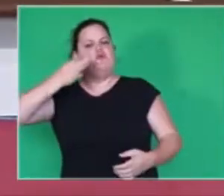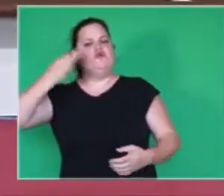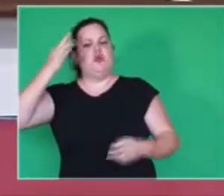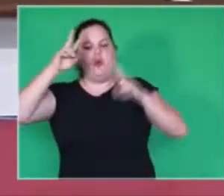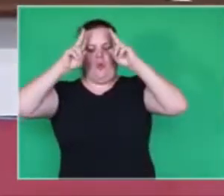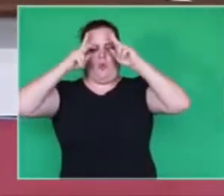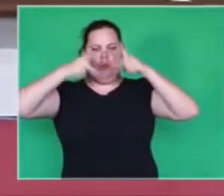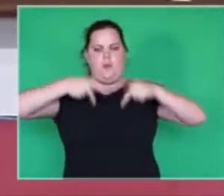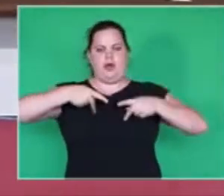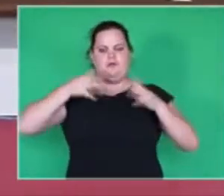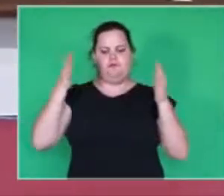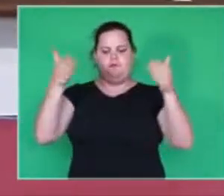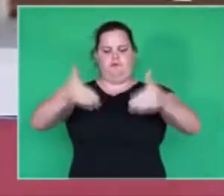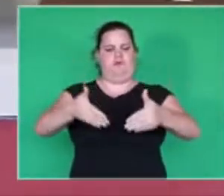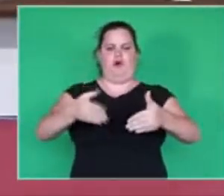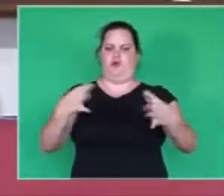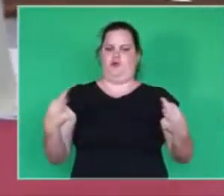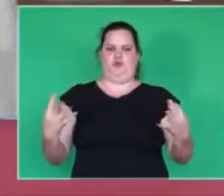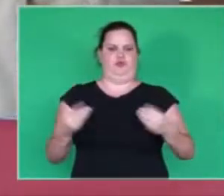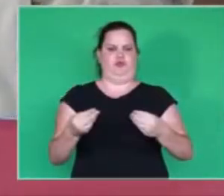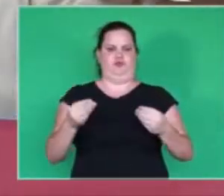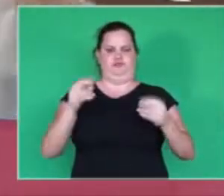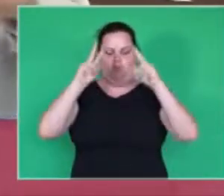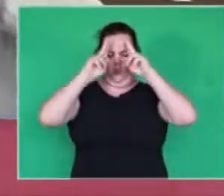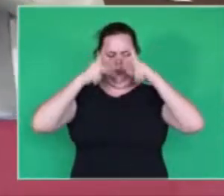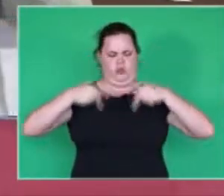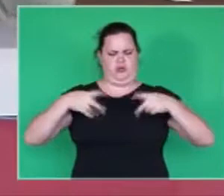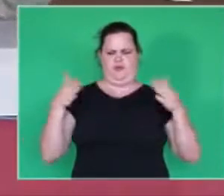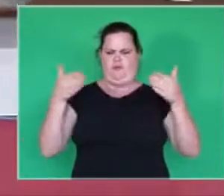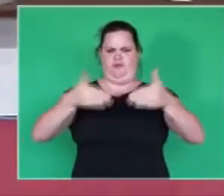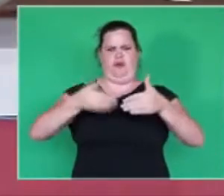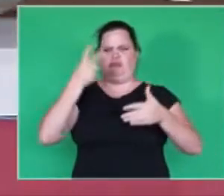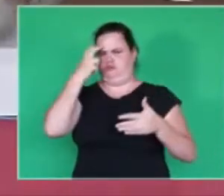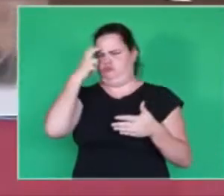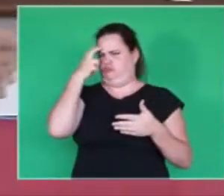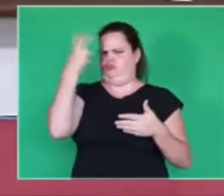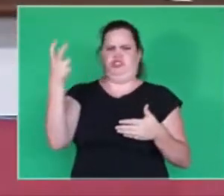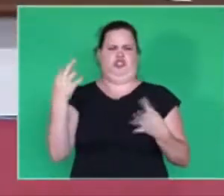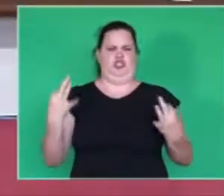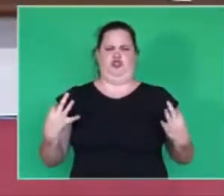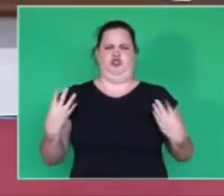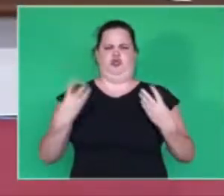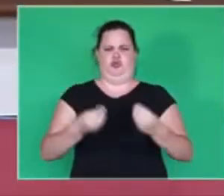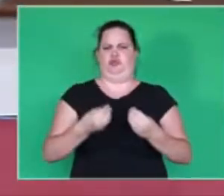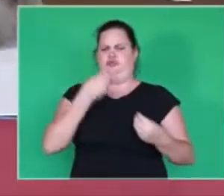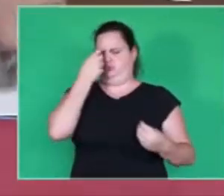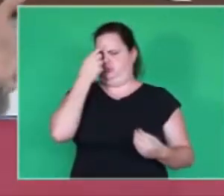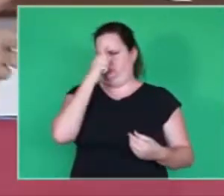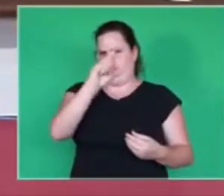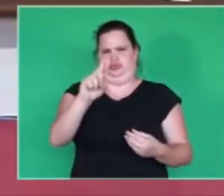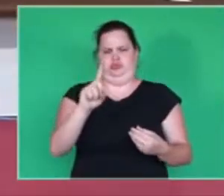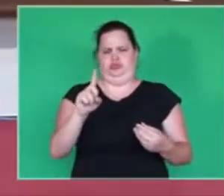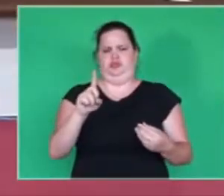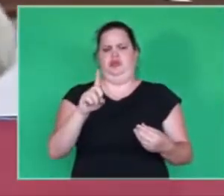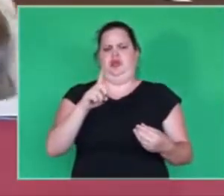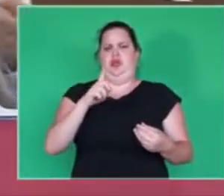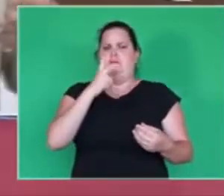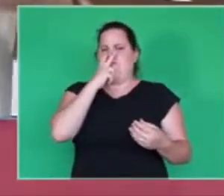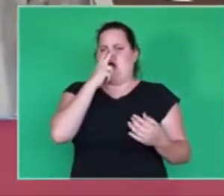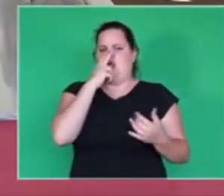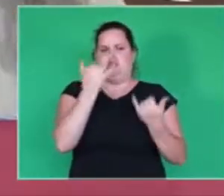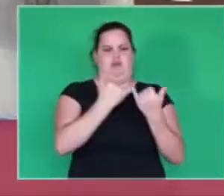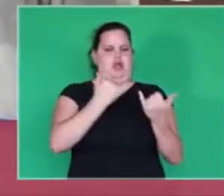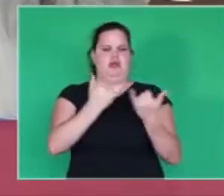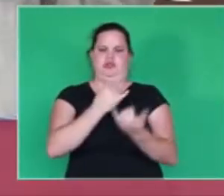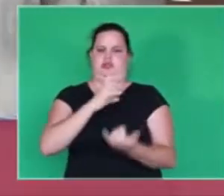put man as the center of all things. Man was the manager of everything. Man was a piece of